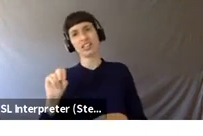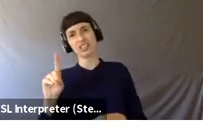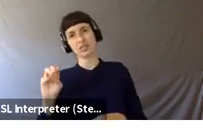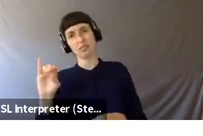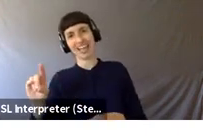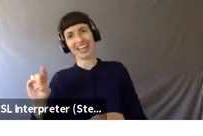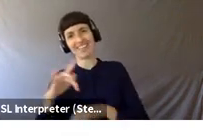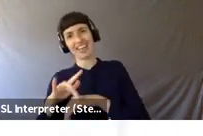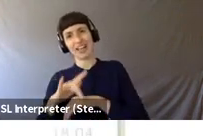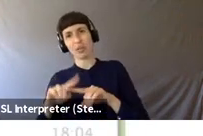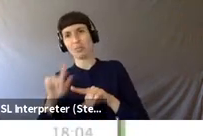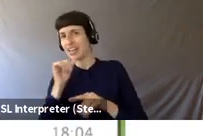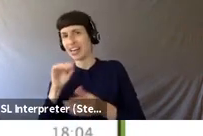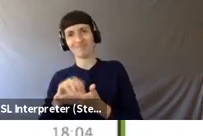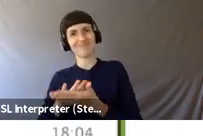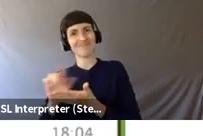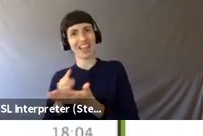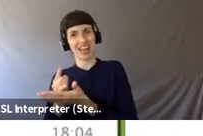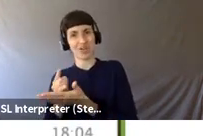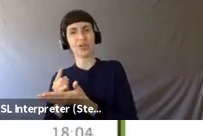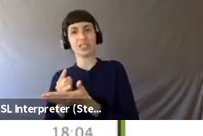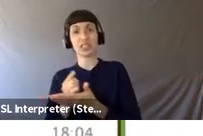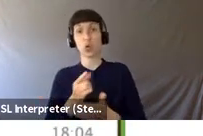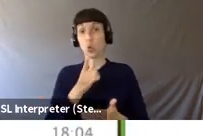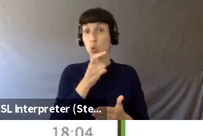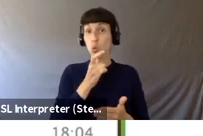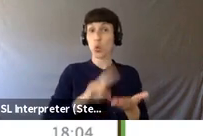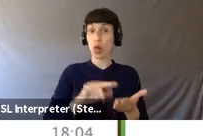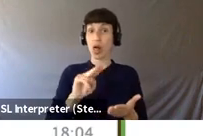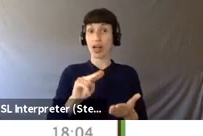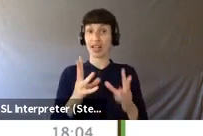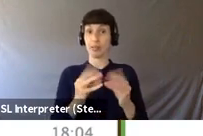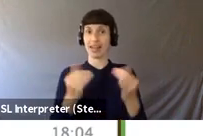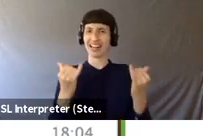we are only recording attendance for those that are logged into the meeting.